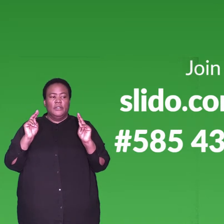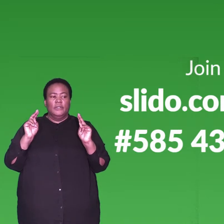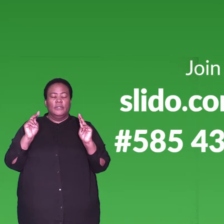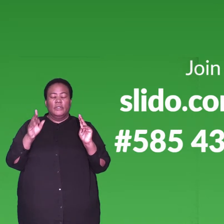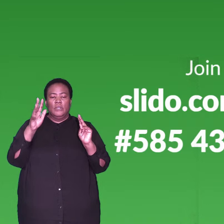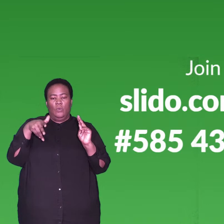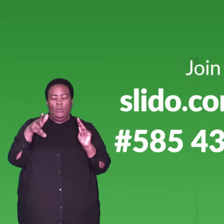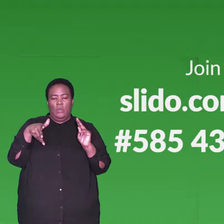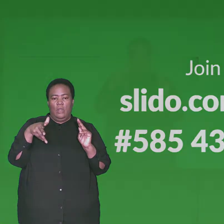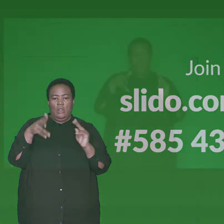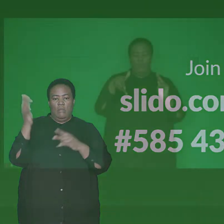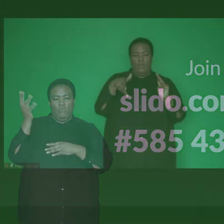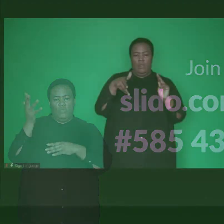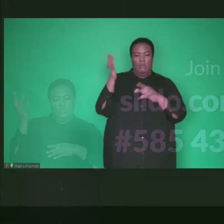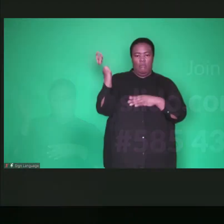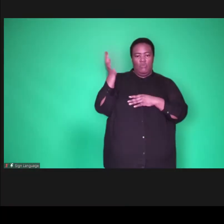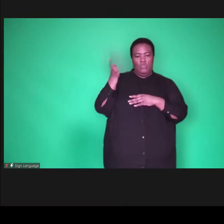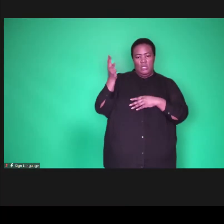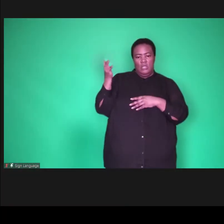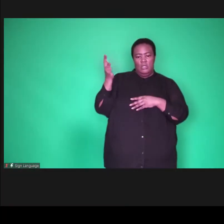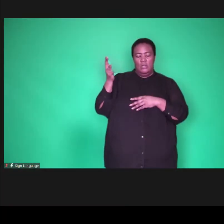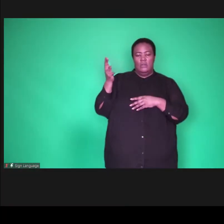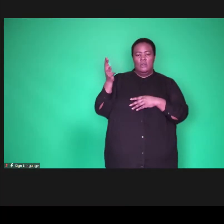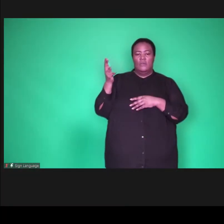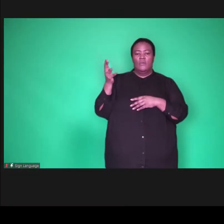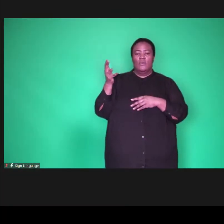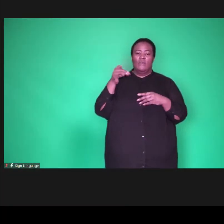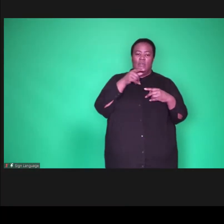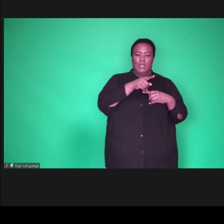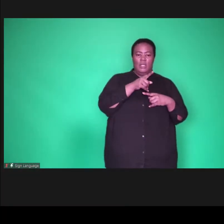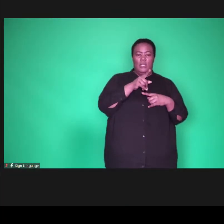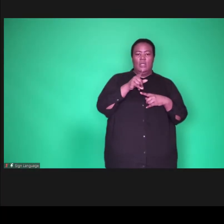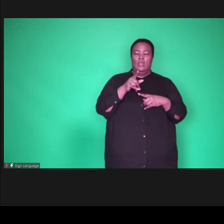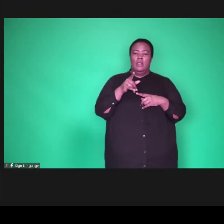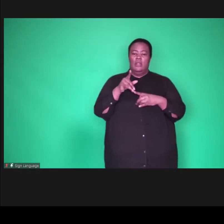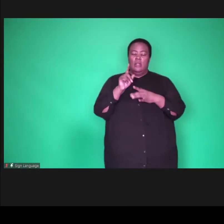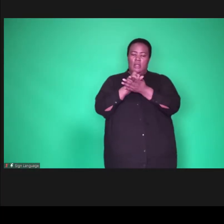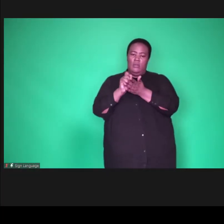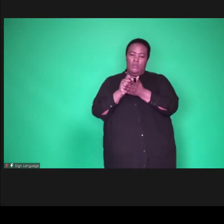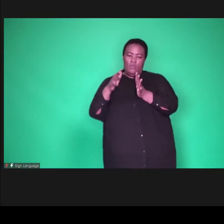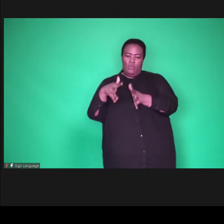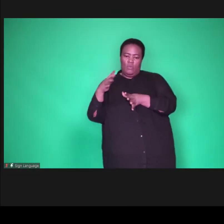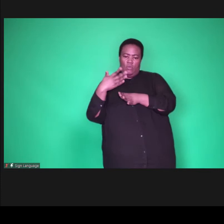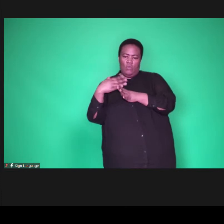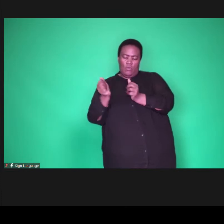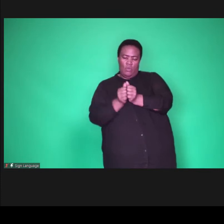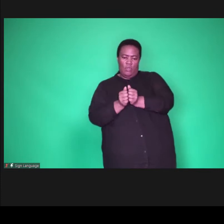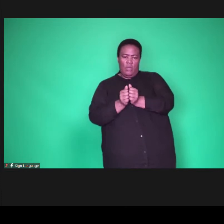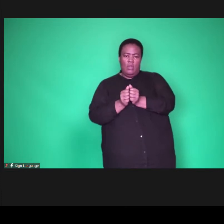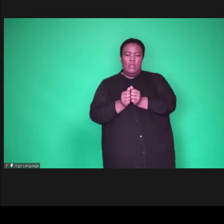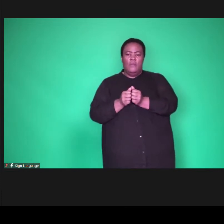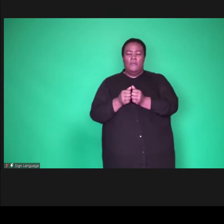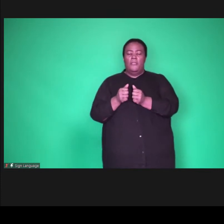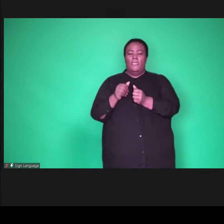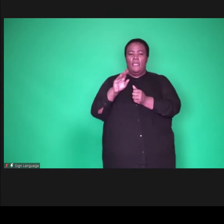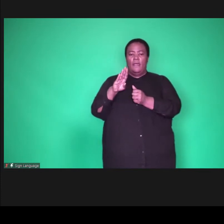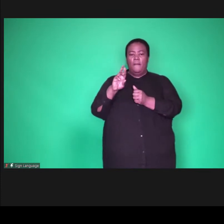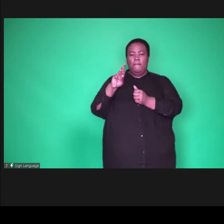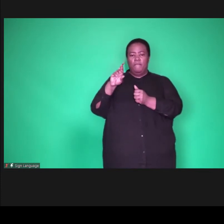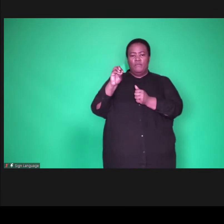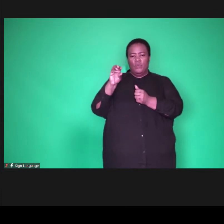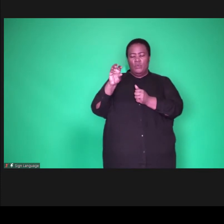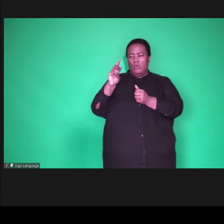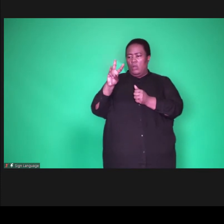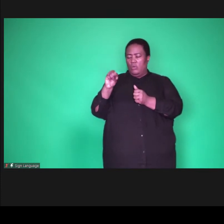be presenting on behalf of himself and co-author Professor Michael White from Brown University on